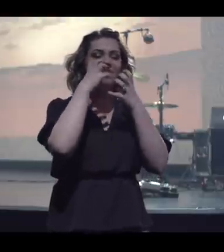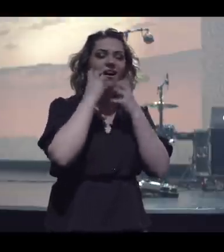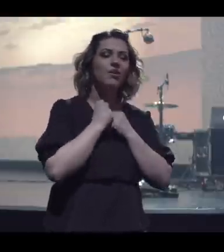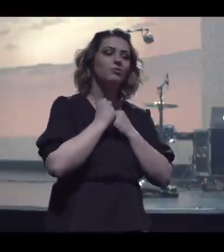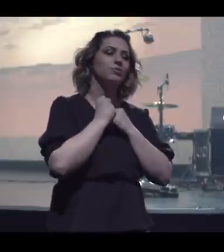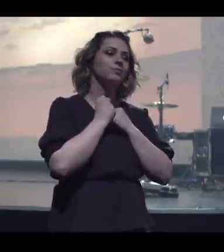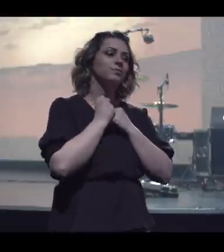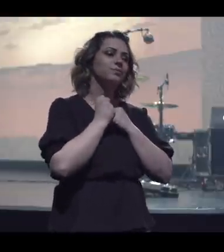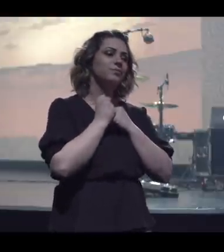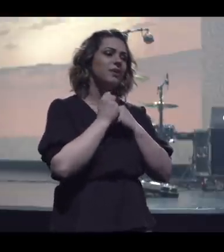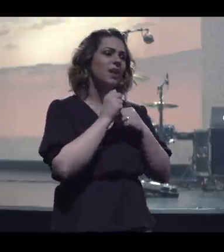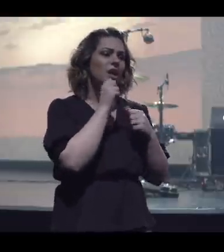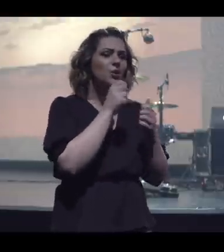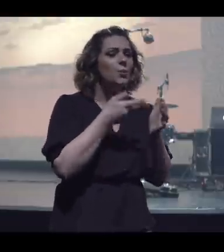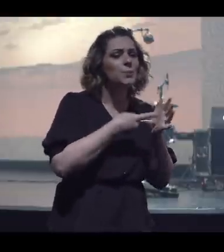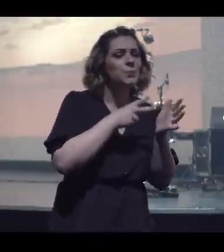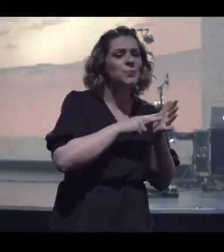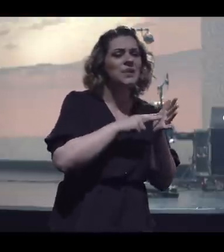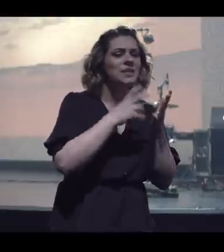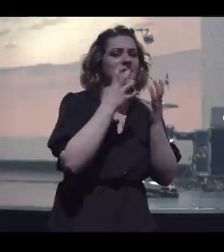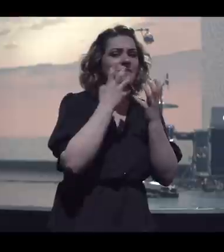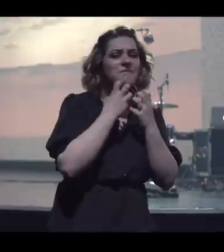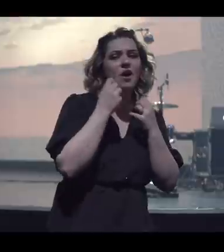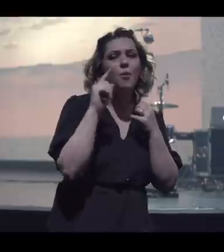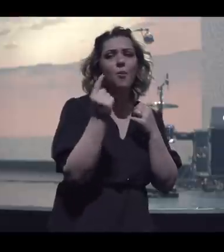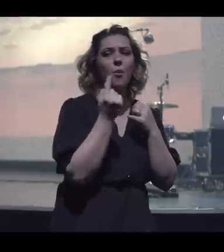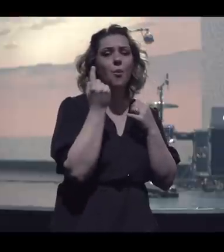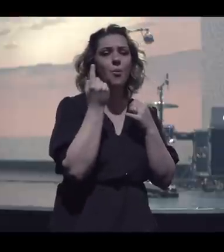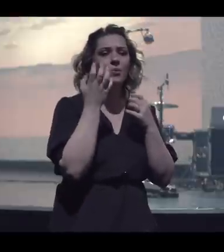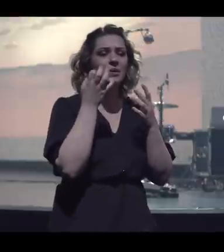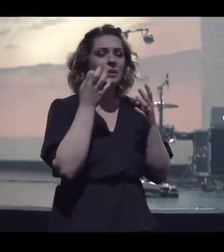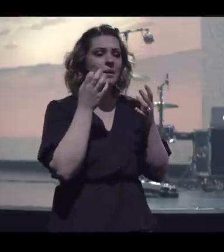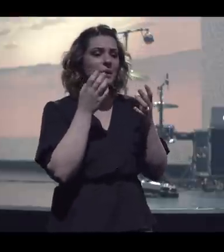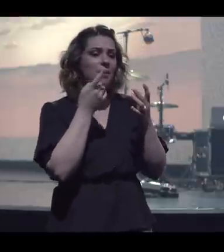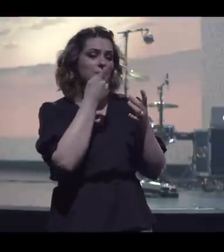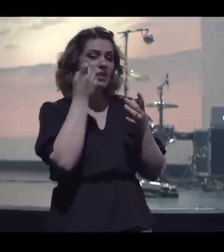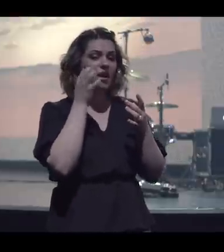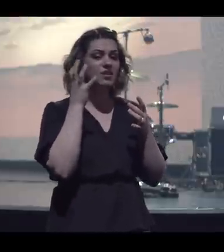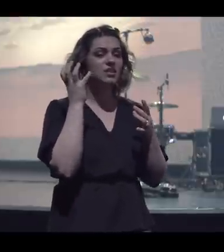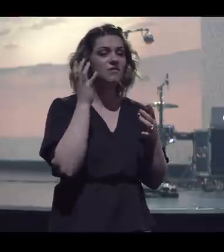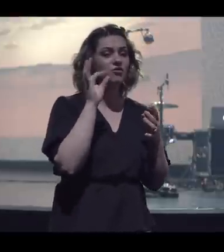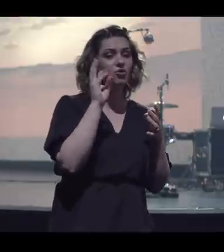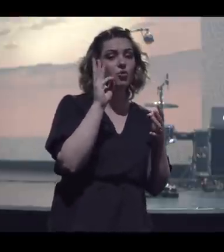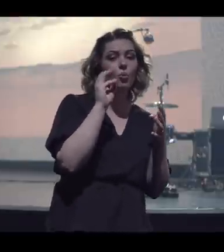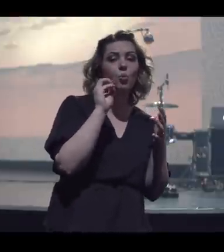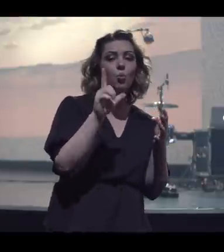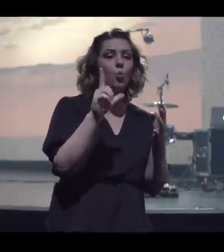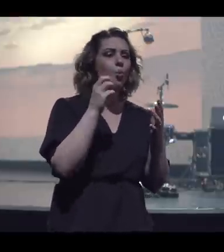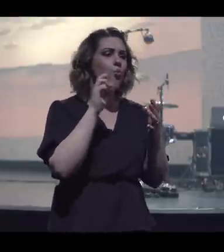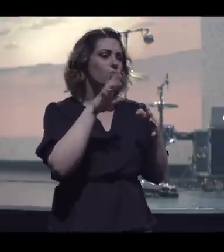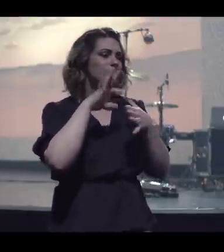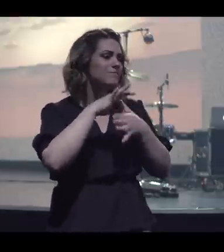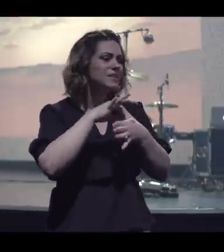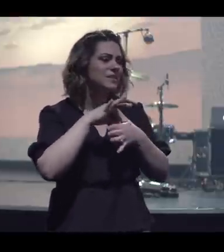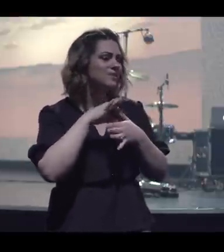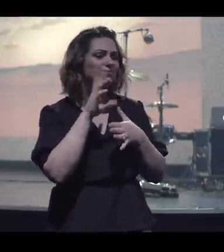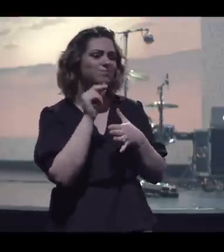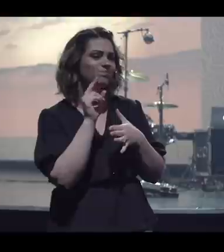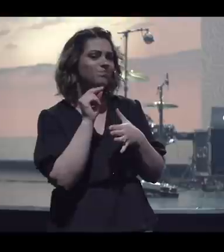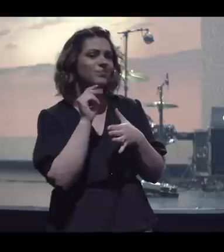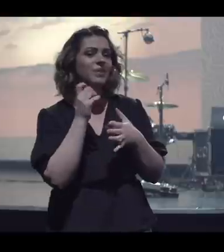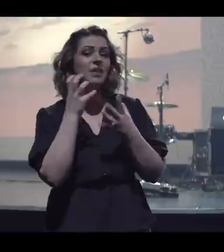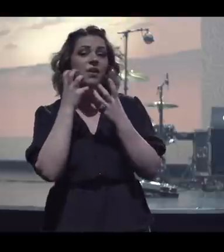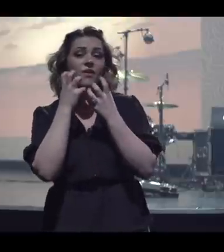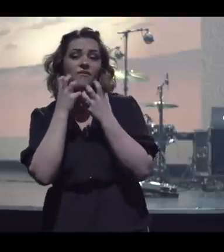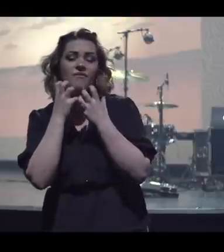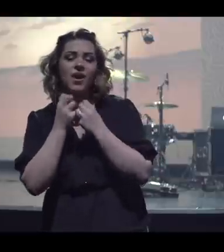And I don't just mean that sheep are valuable because of the wool that they provide or the meat that they provide. Sheep are valuable